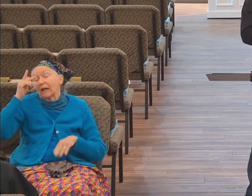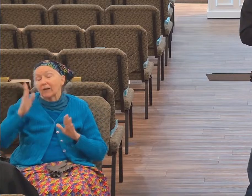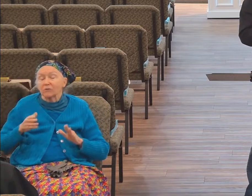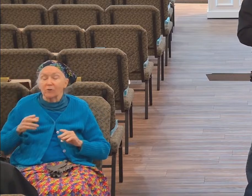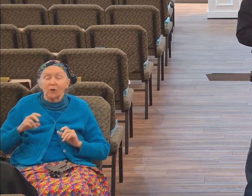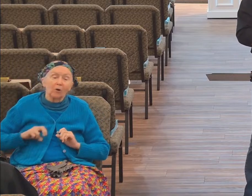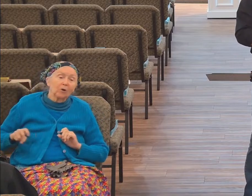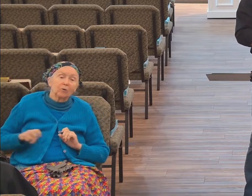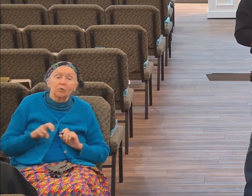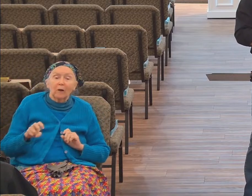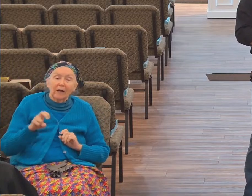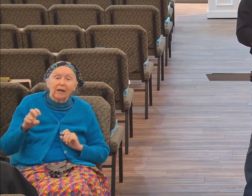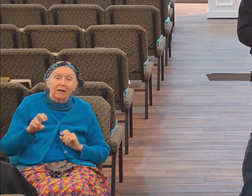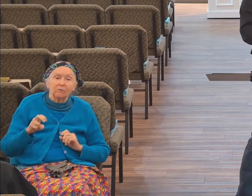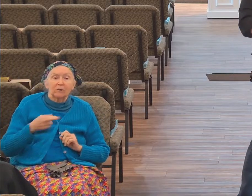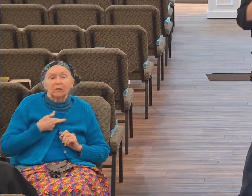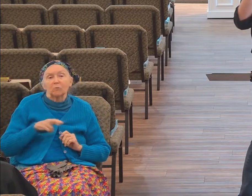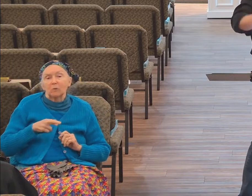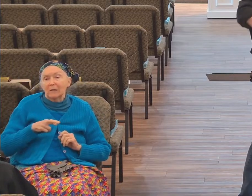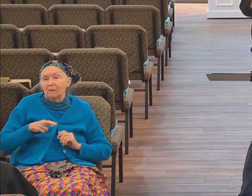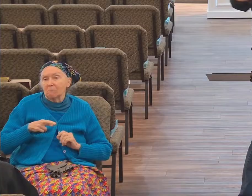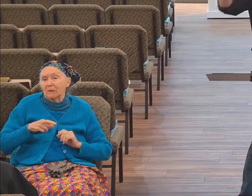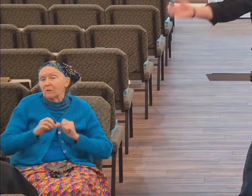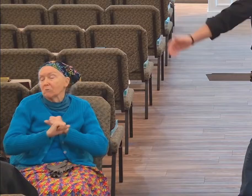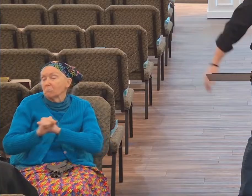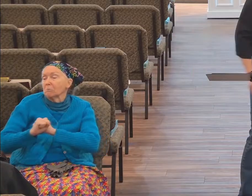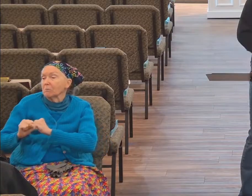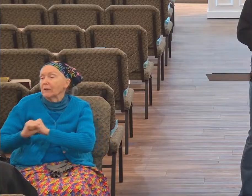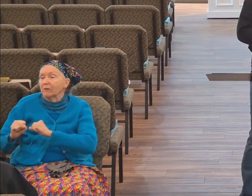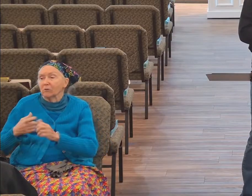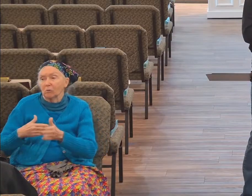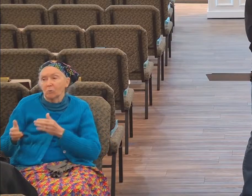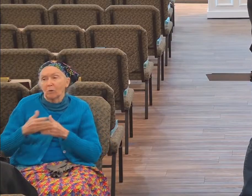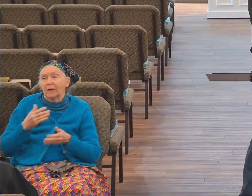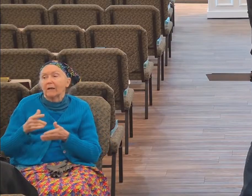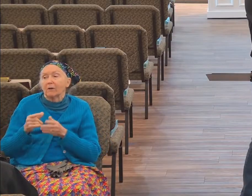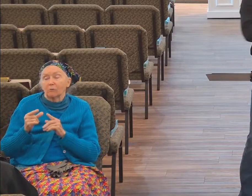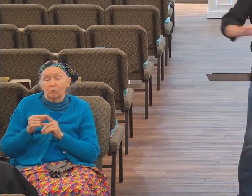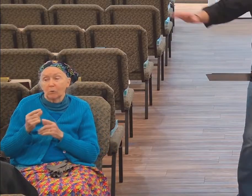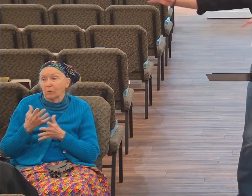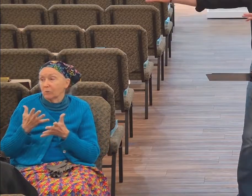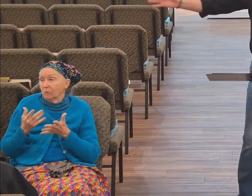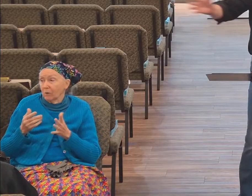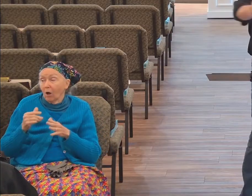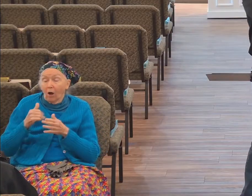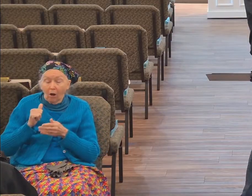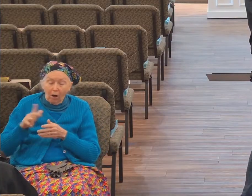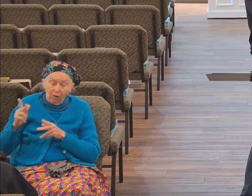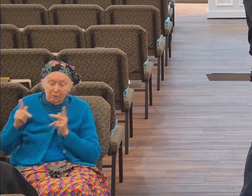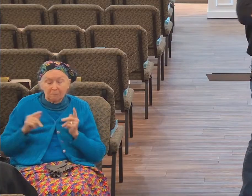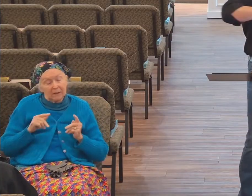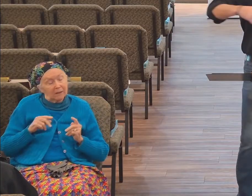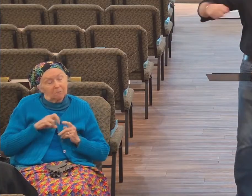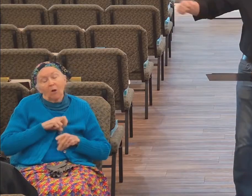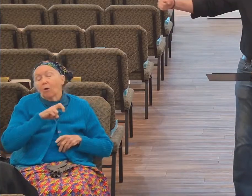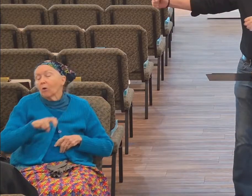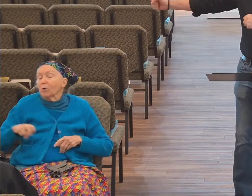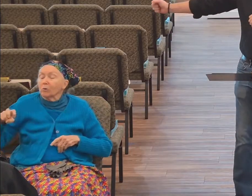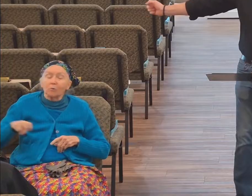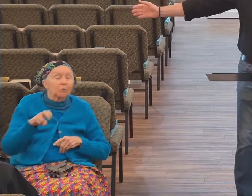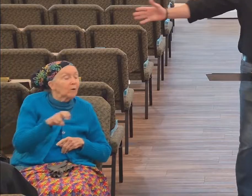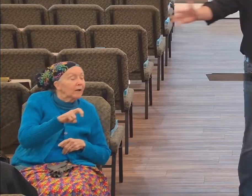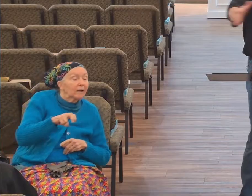traveling religious propagandists, I don't know, whatever phrases you want to use, okay? All these people who would come in traveling, going around looking